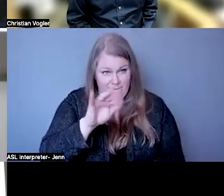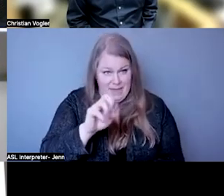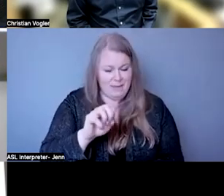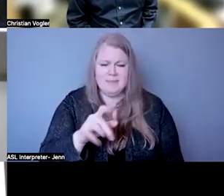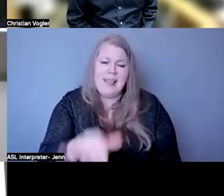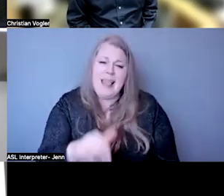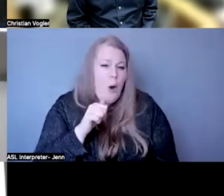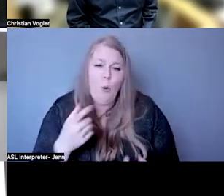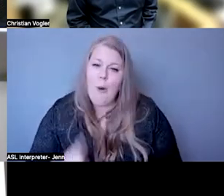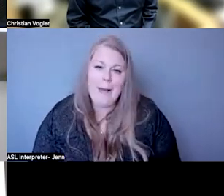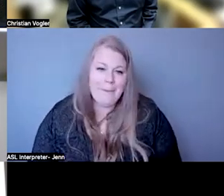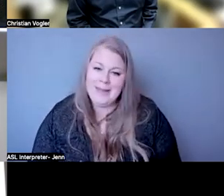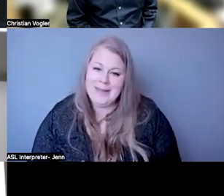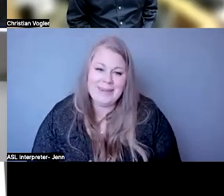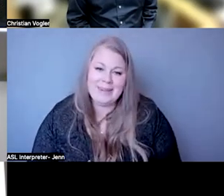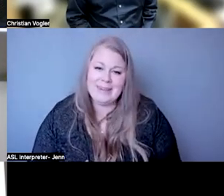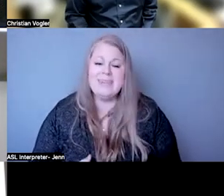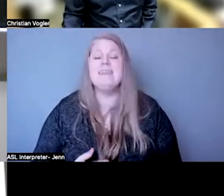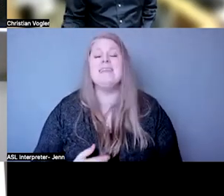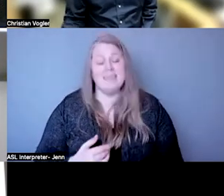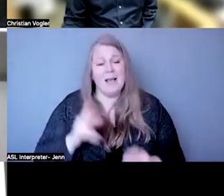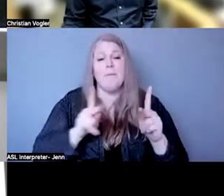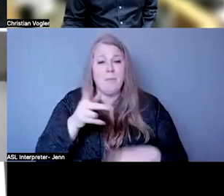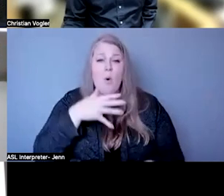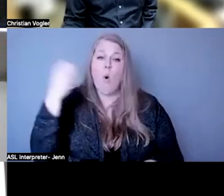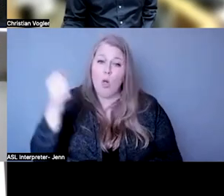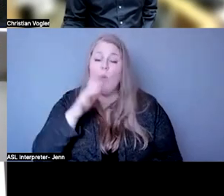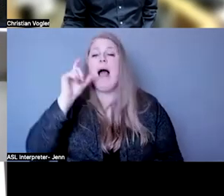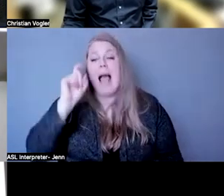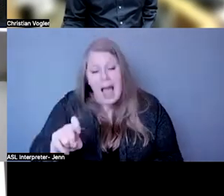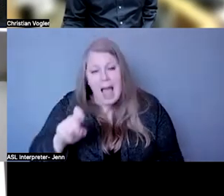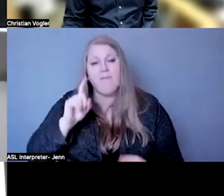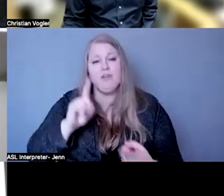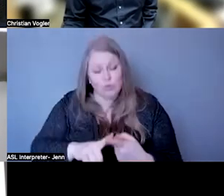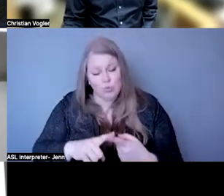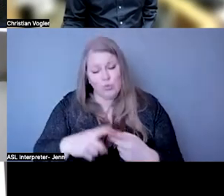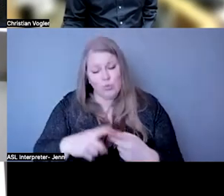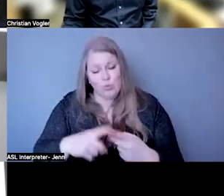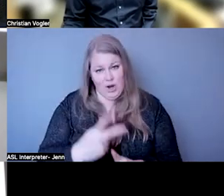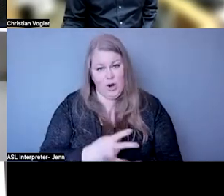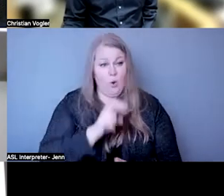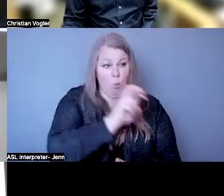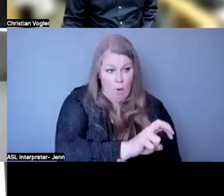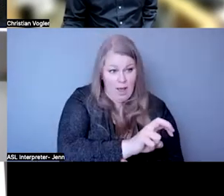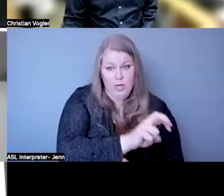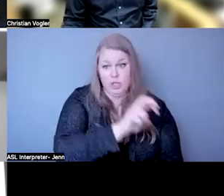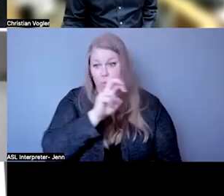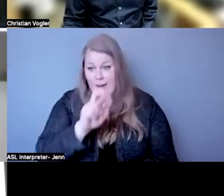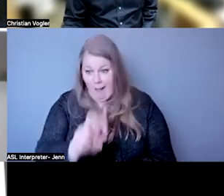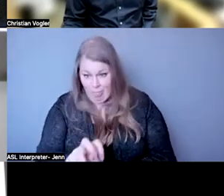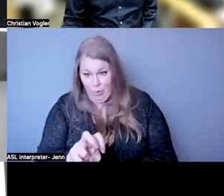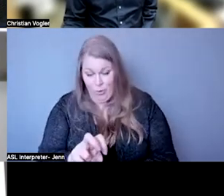happen. Okay. And so people who are older are going to have to figure that when they go from one to another of